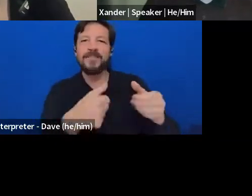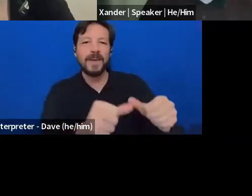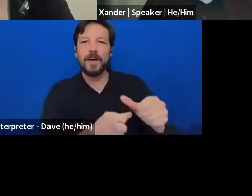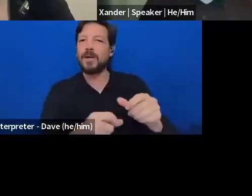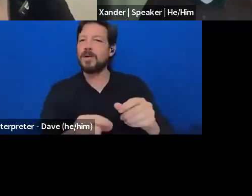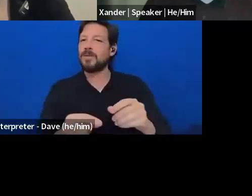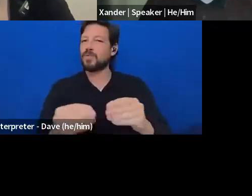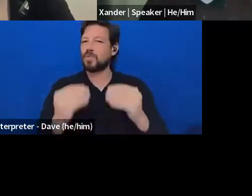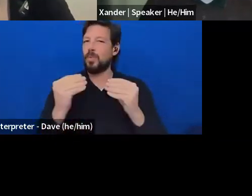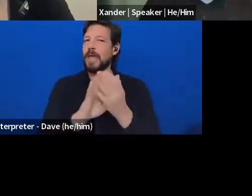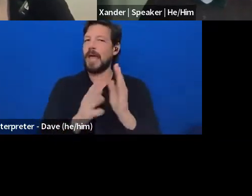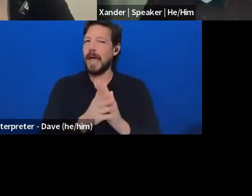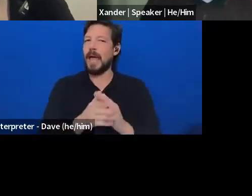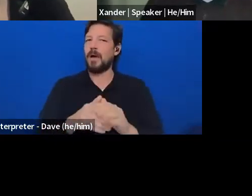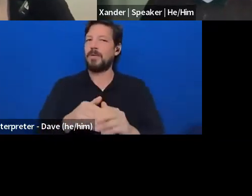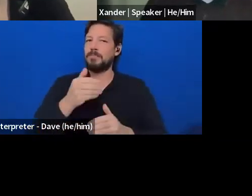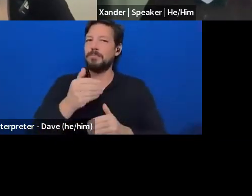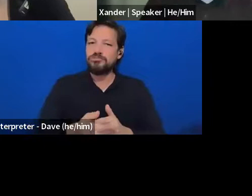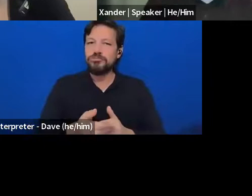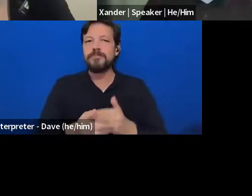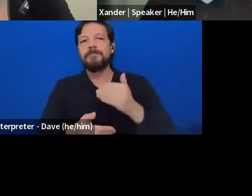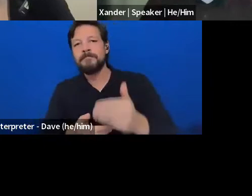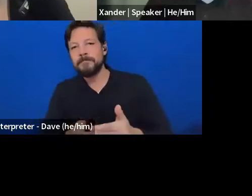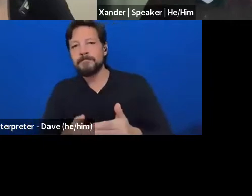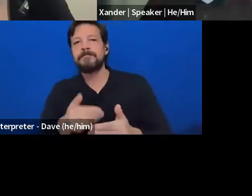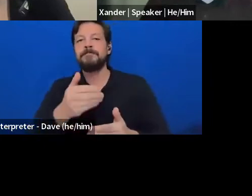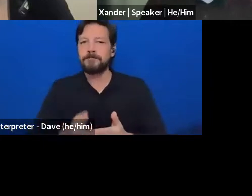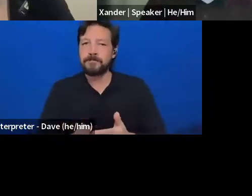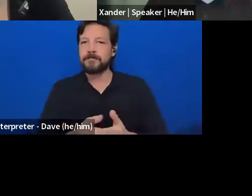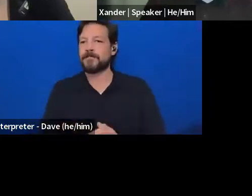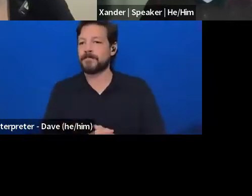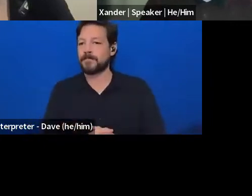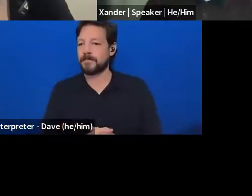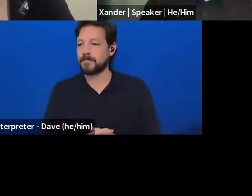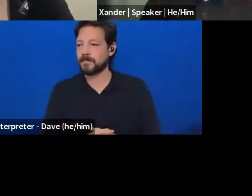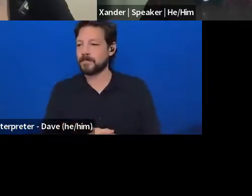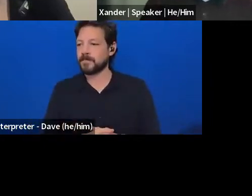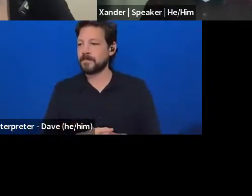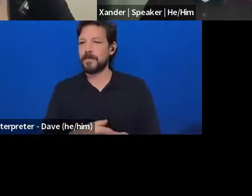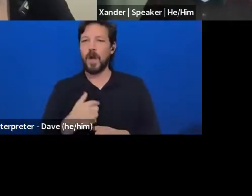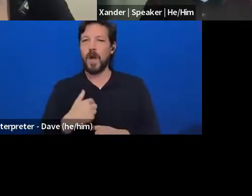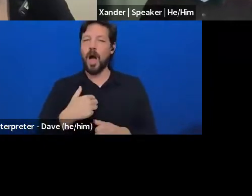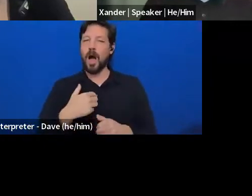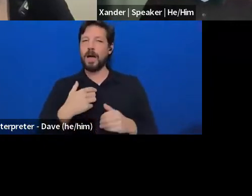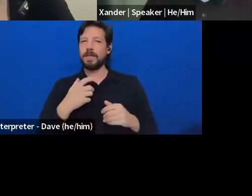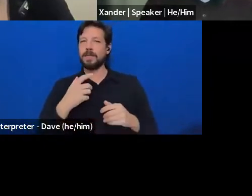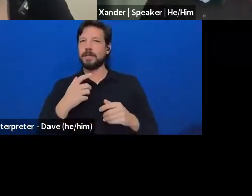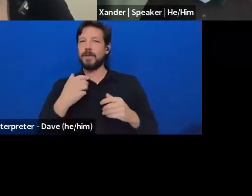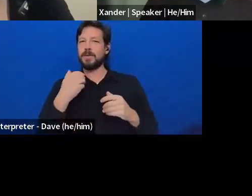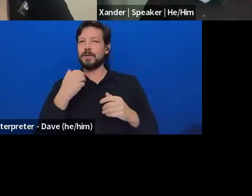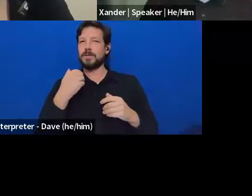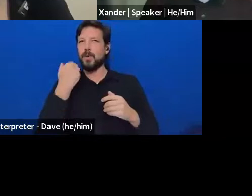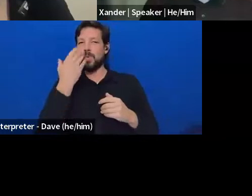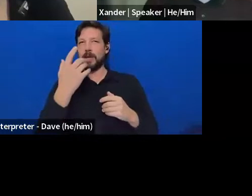And just taking a moment to figure out where my body's at in terms of